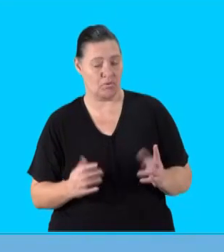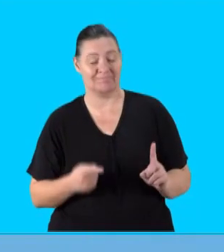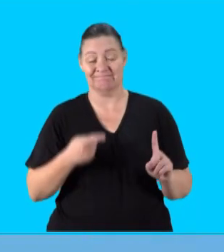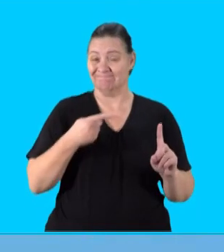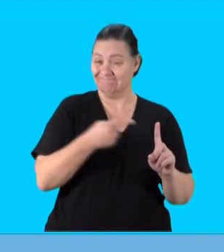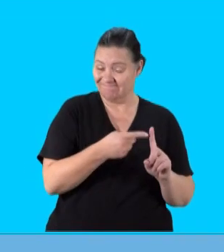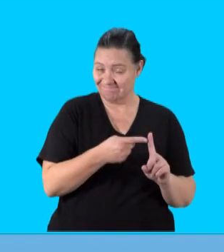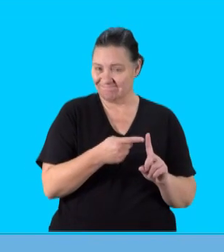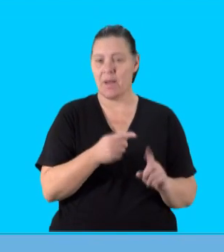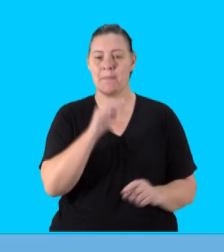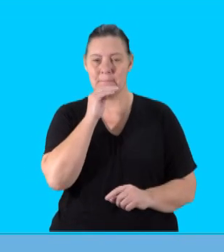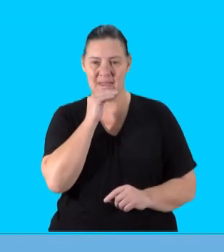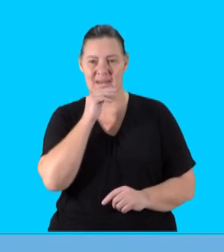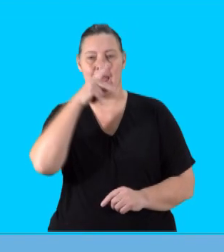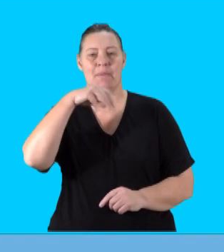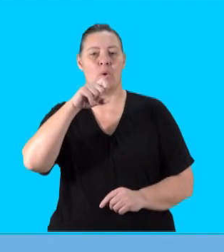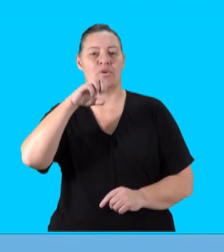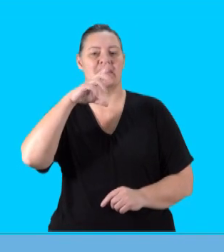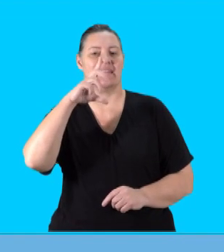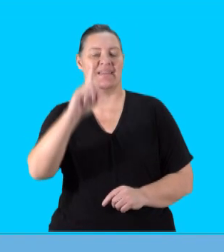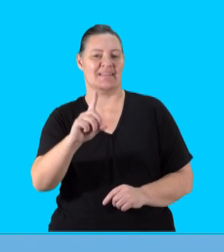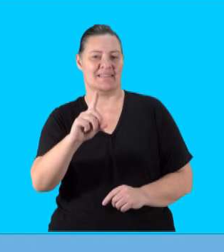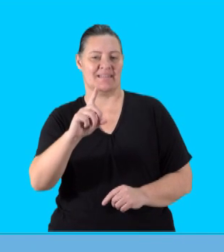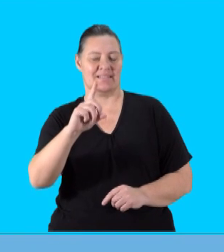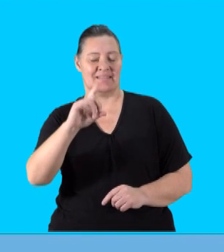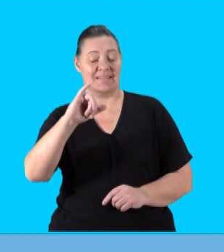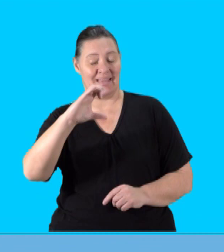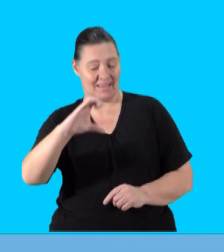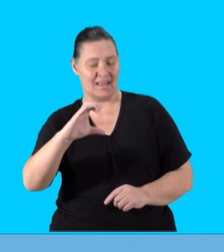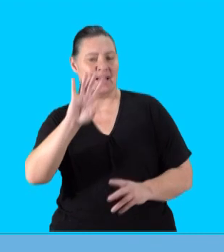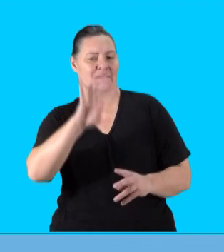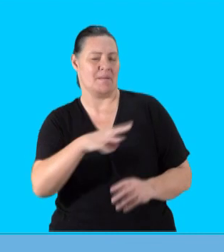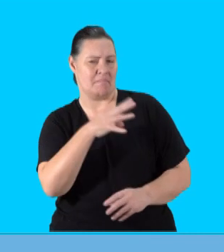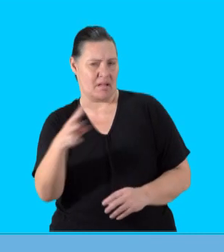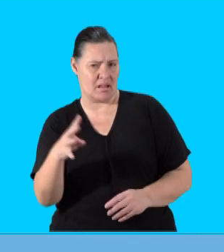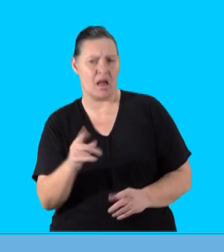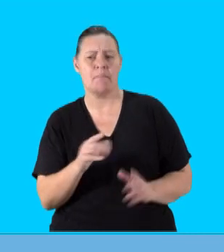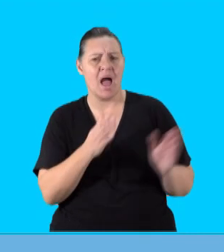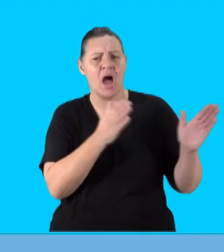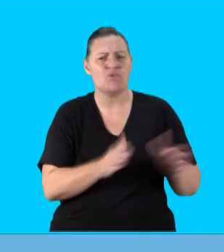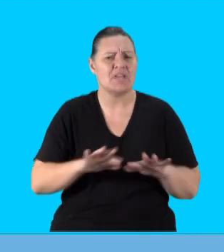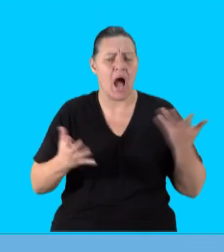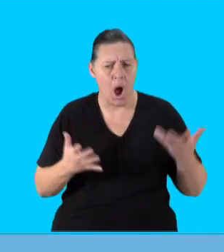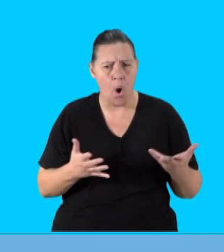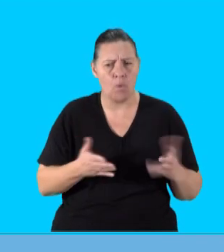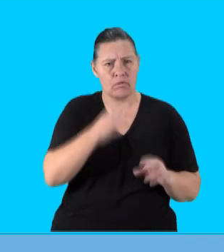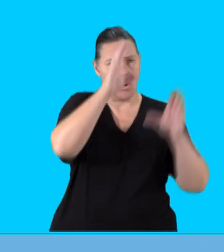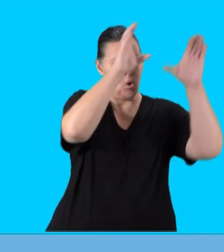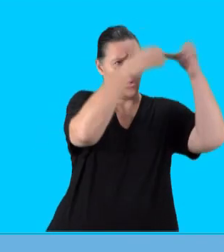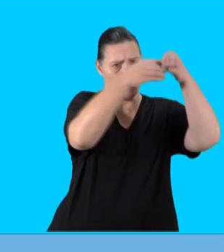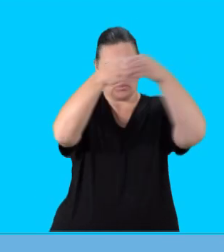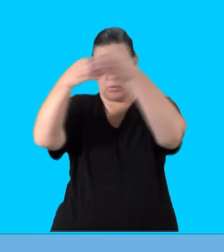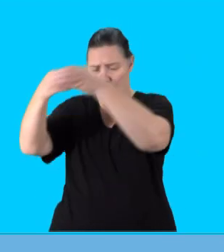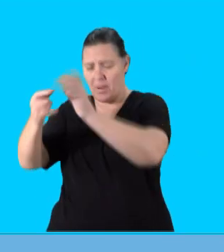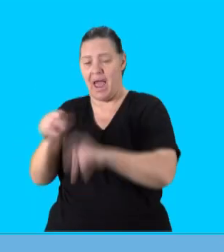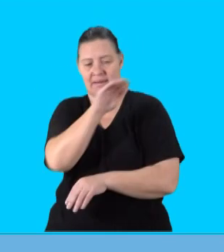So this is what we mean by the periodic table, and we know that it is arranged in terms of groups and periods and also